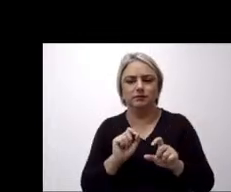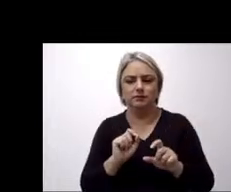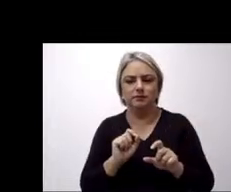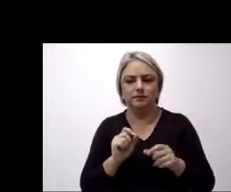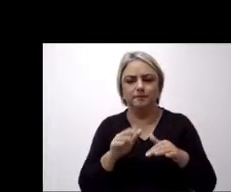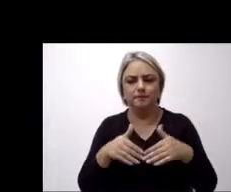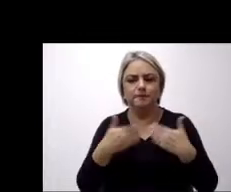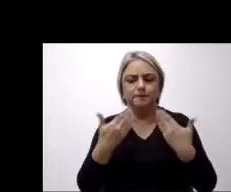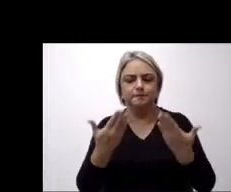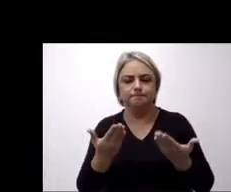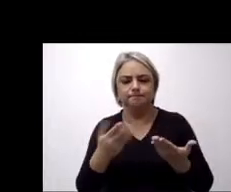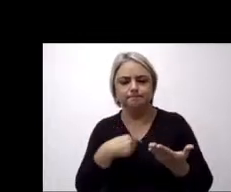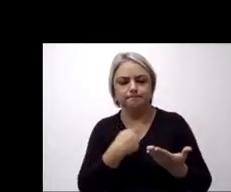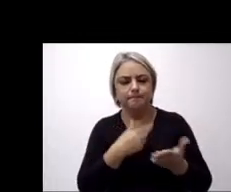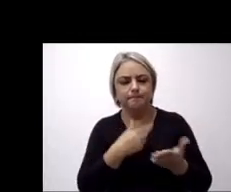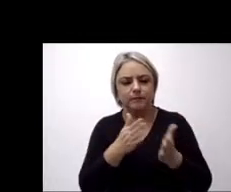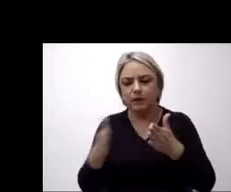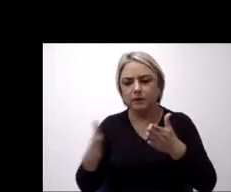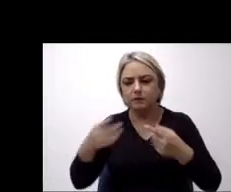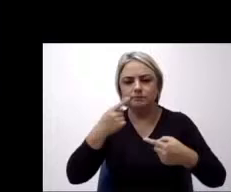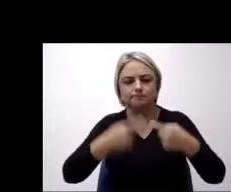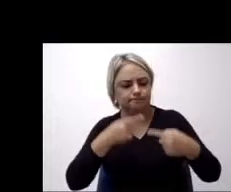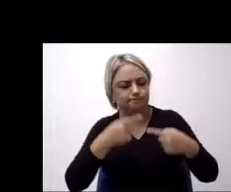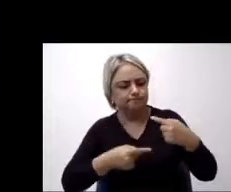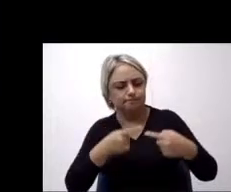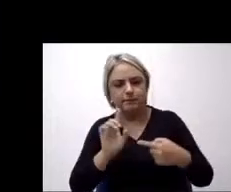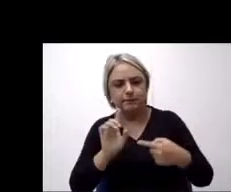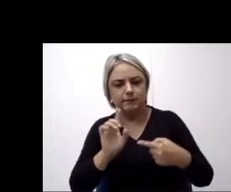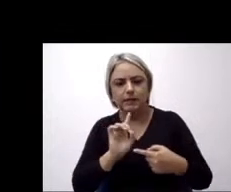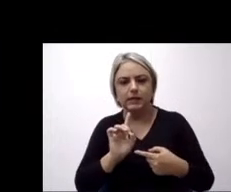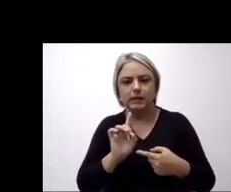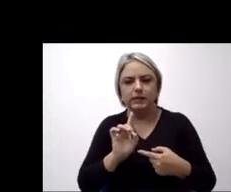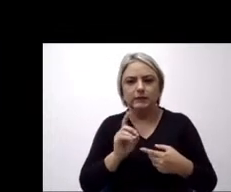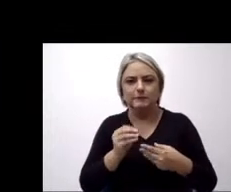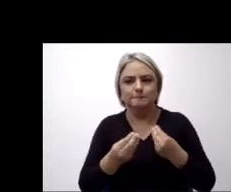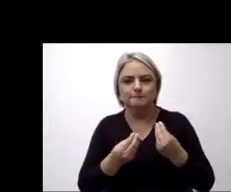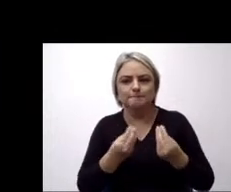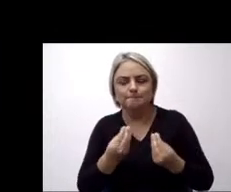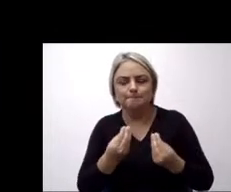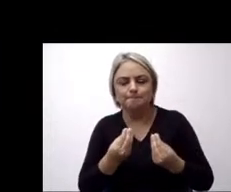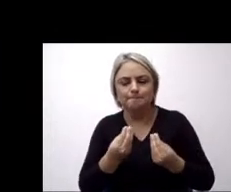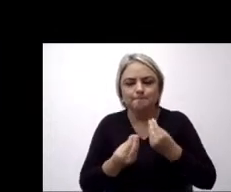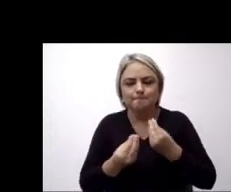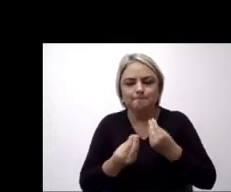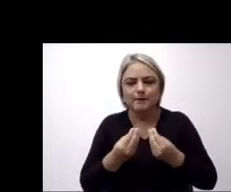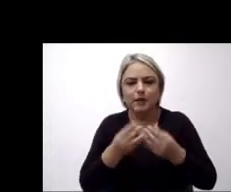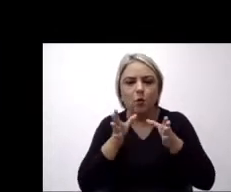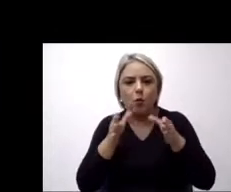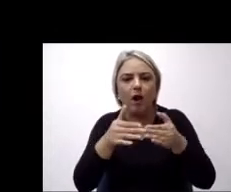the situation is not the same exactly. So I try to explain.